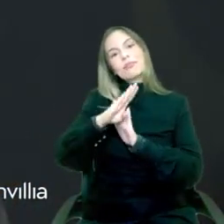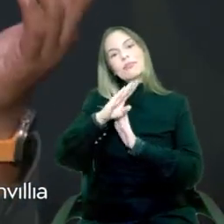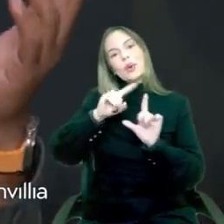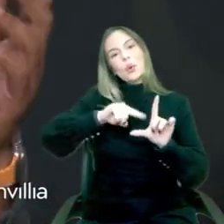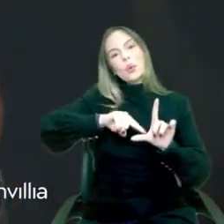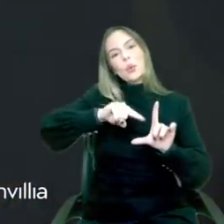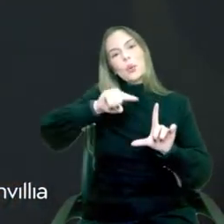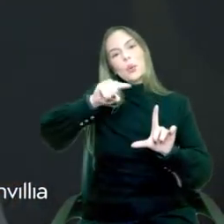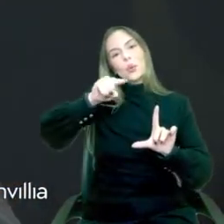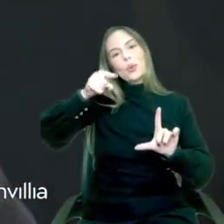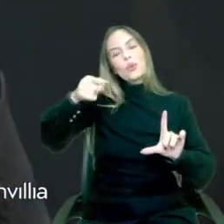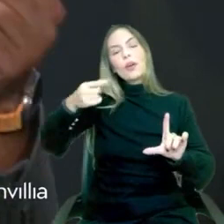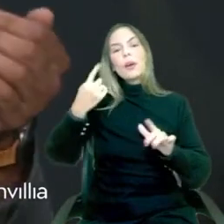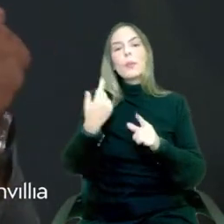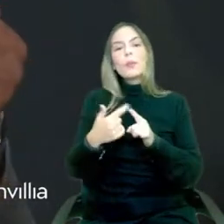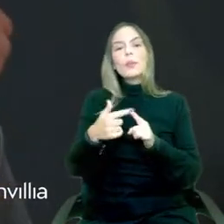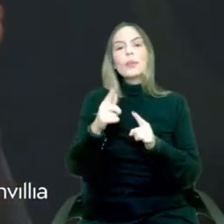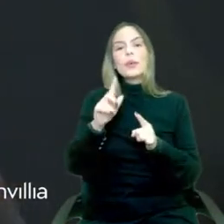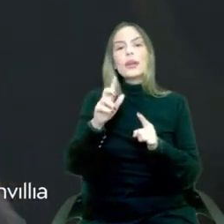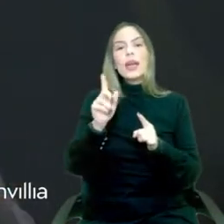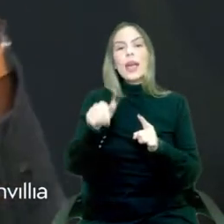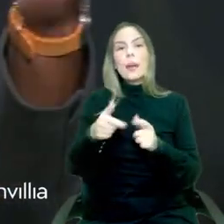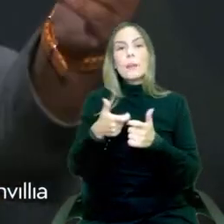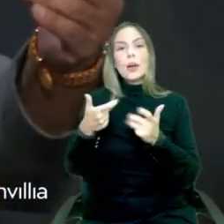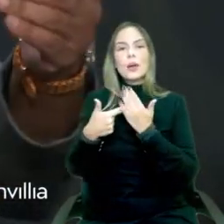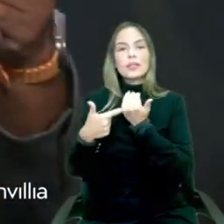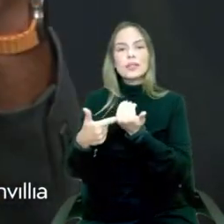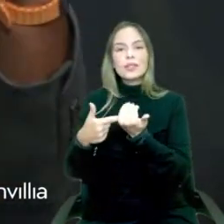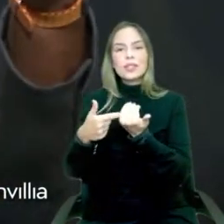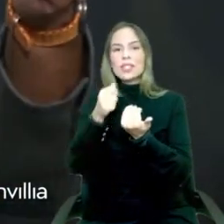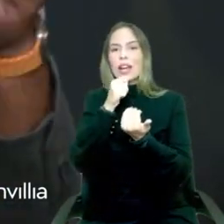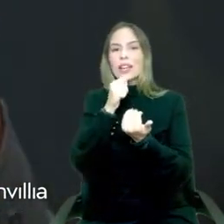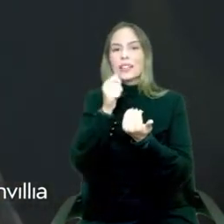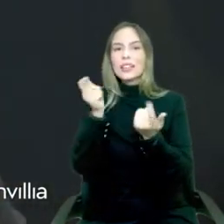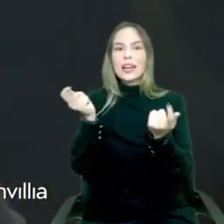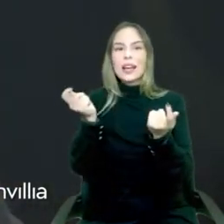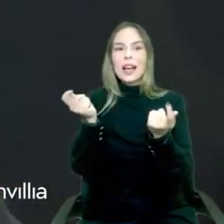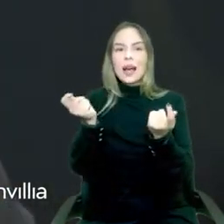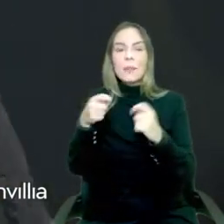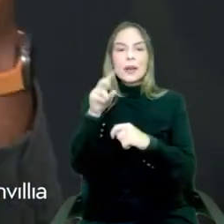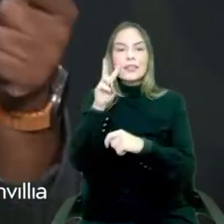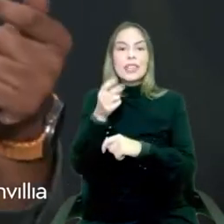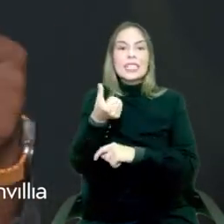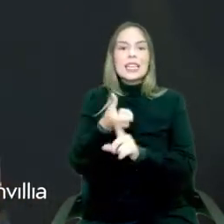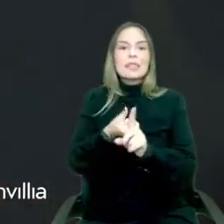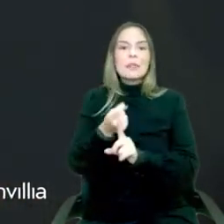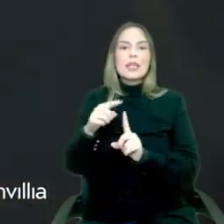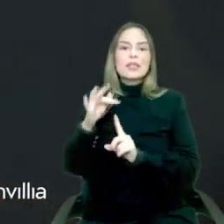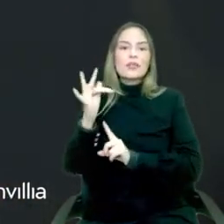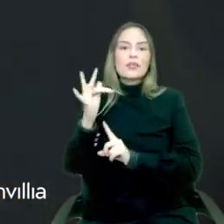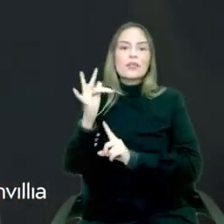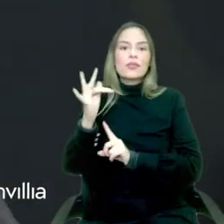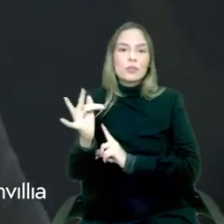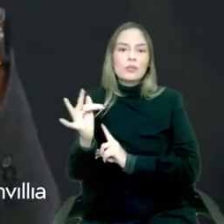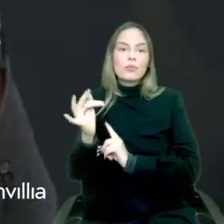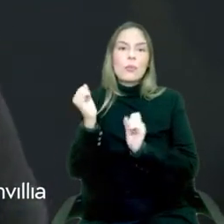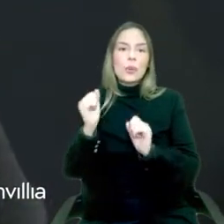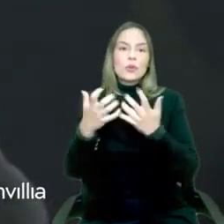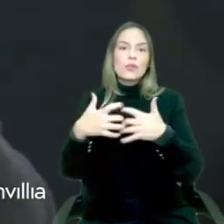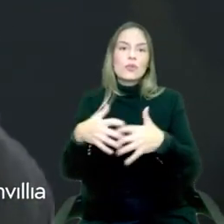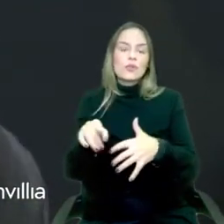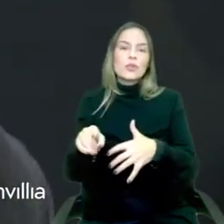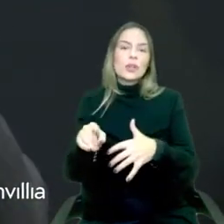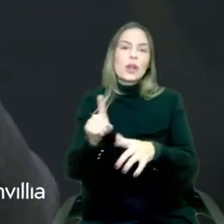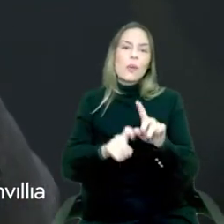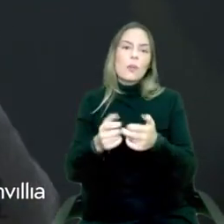even the biggest technology companies can't really see 6 months ahead. You know, they can work towards something, but in 18 months'